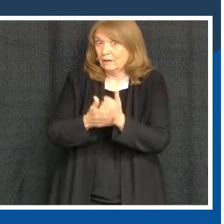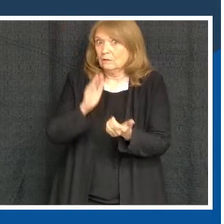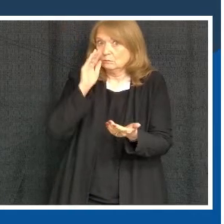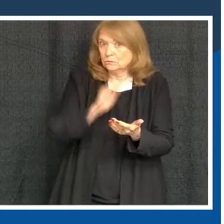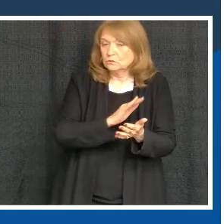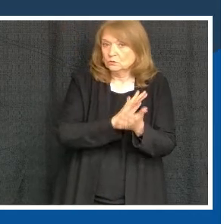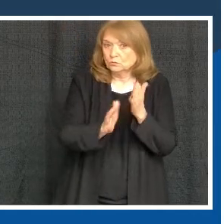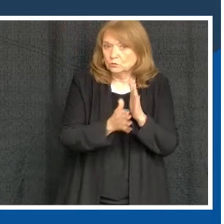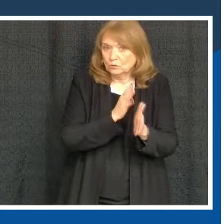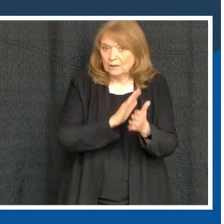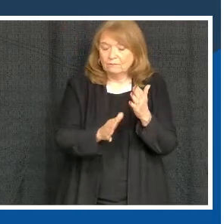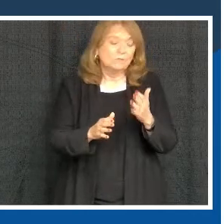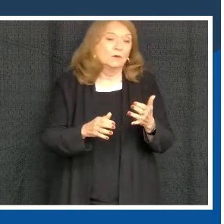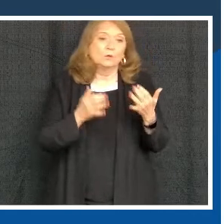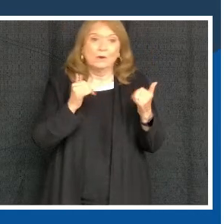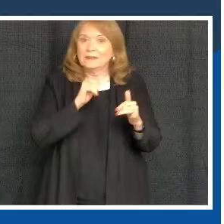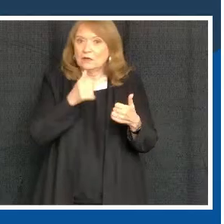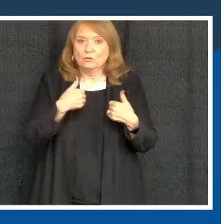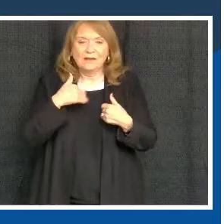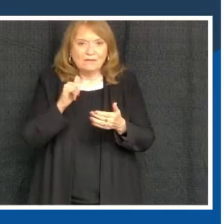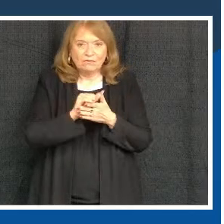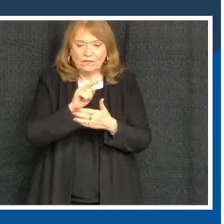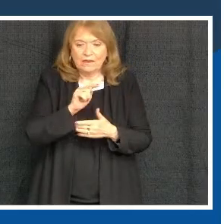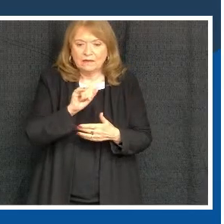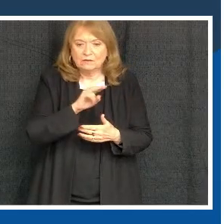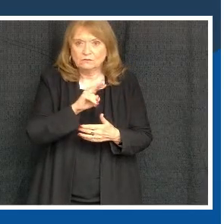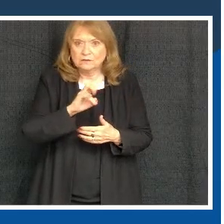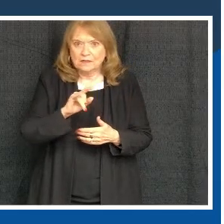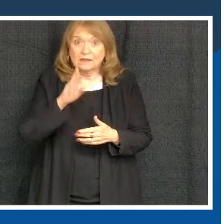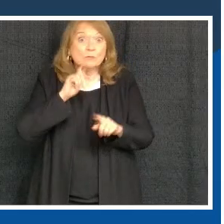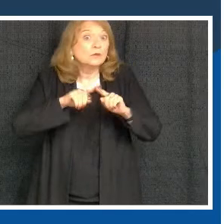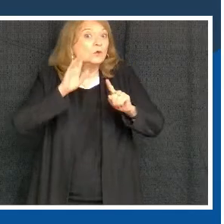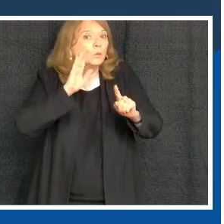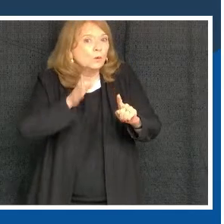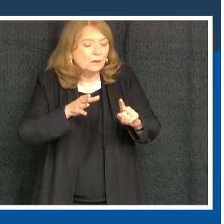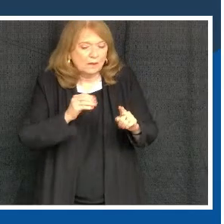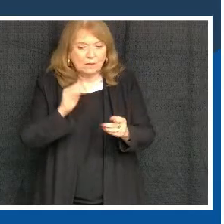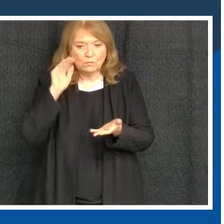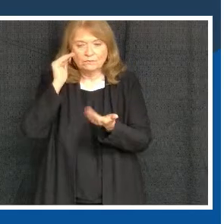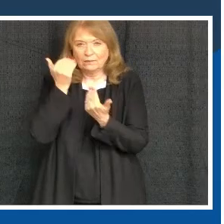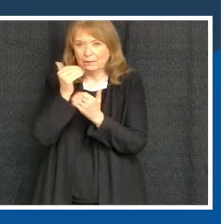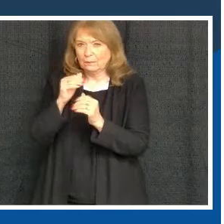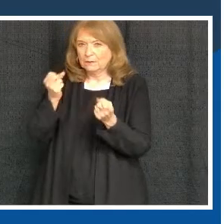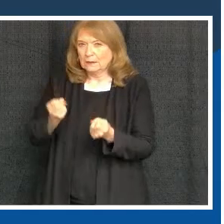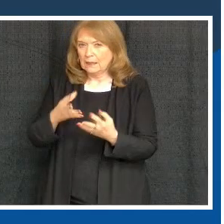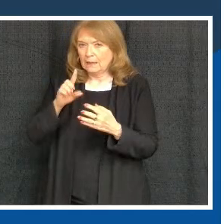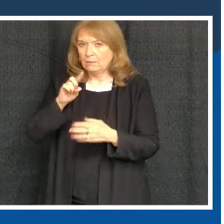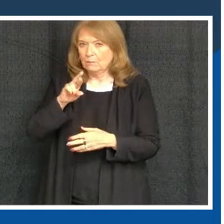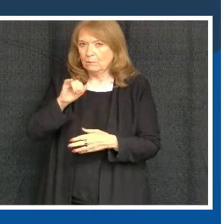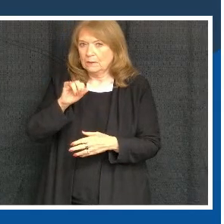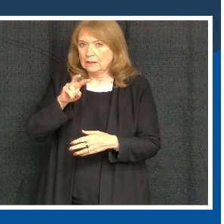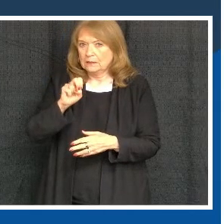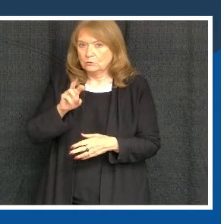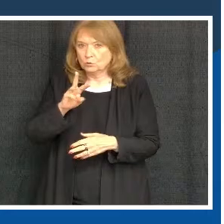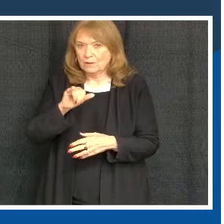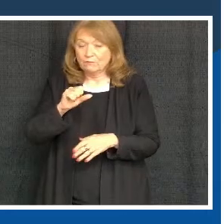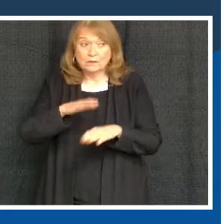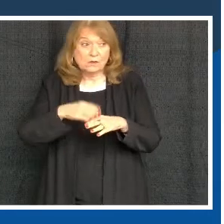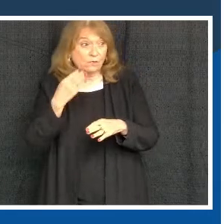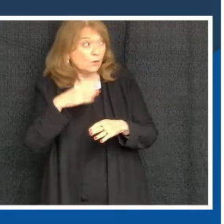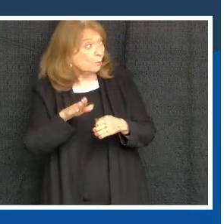of traverse. We've also limited the total amount of driveways on the larger blue portion in the middle there